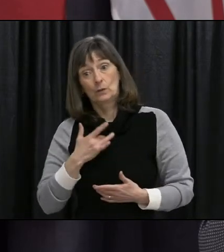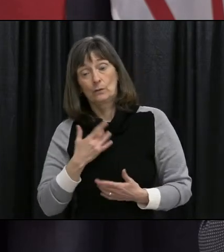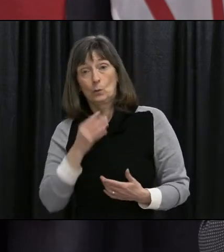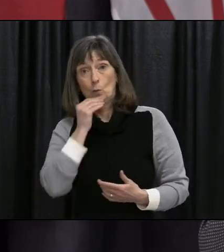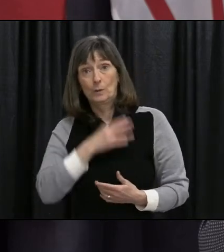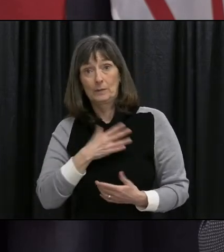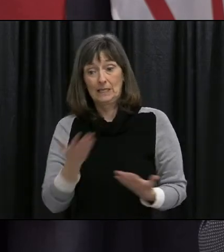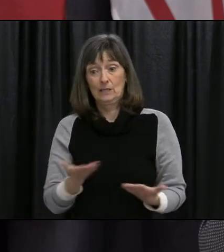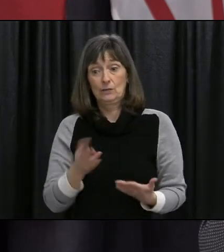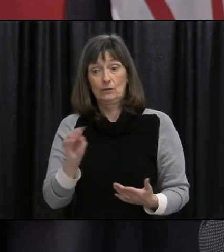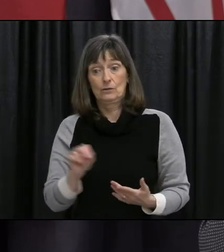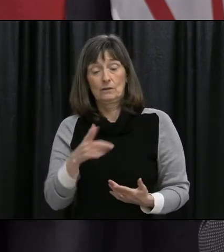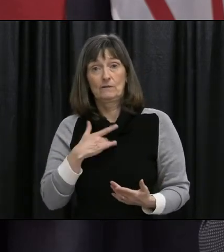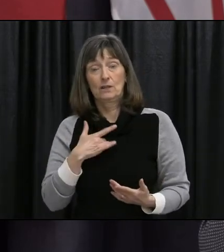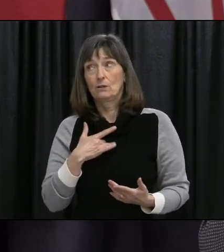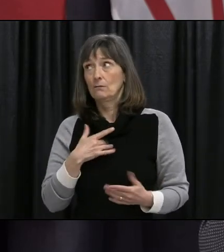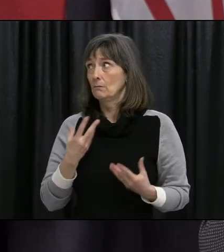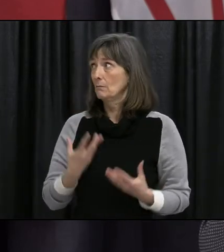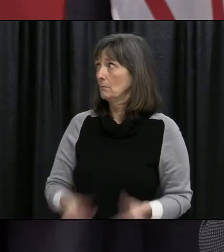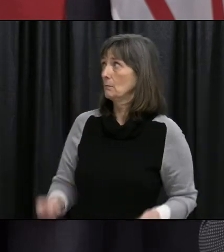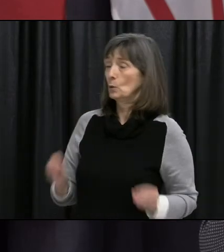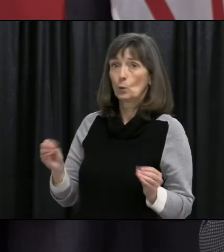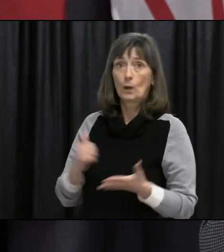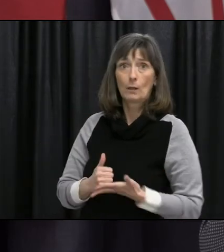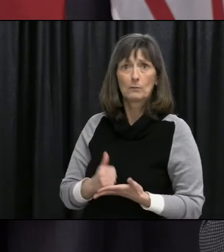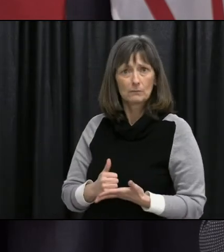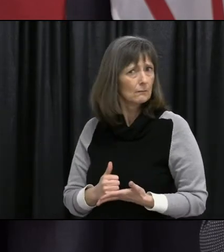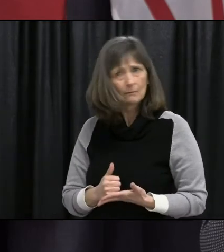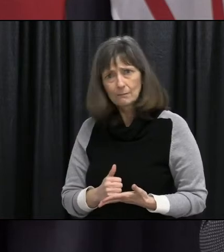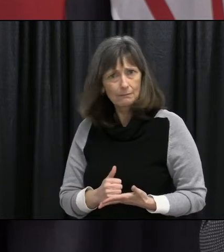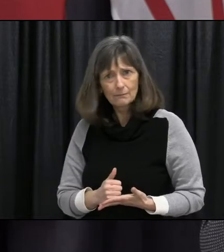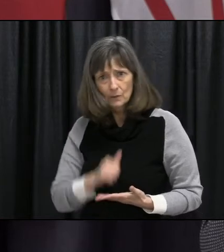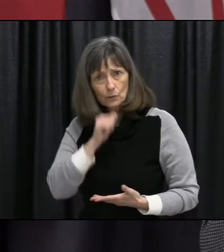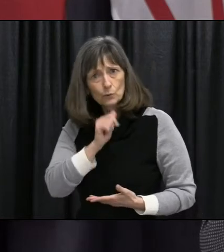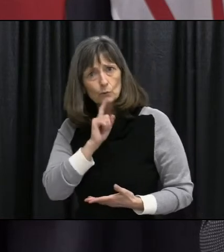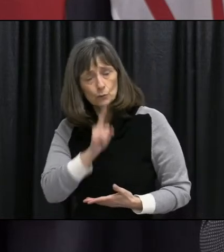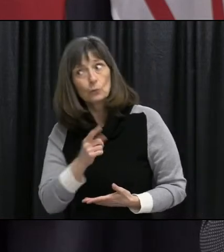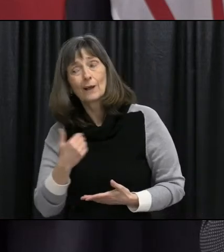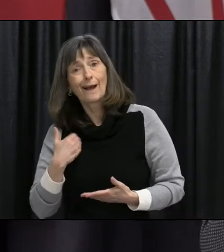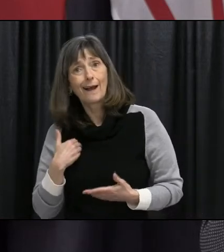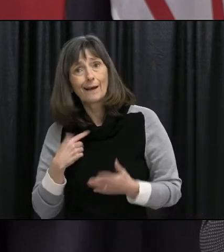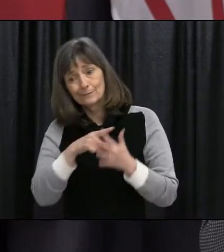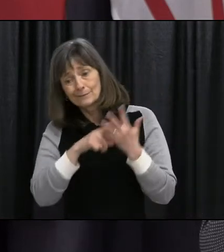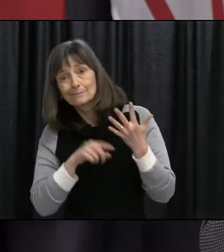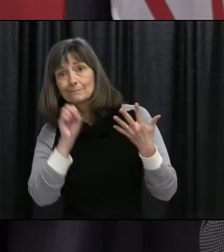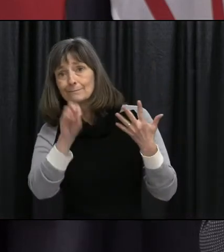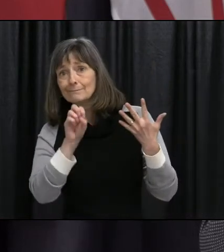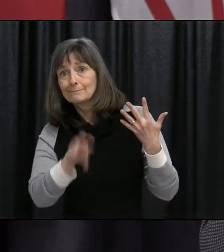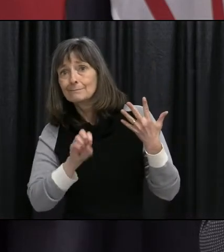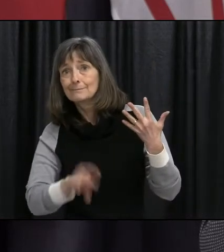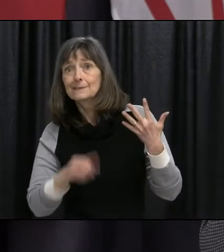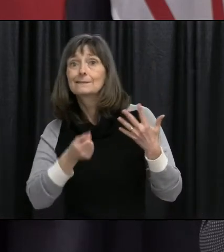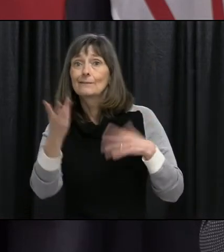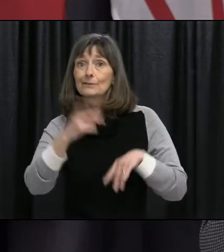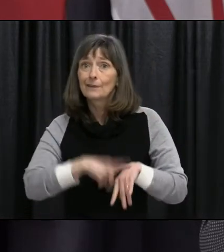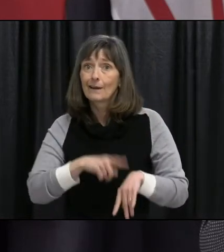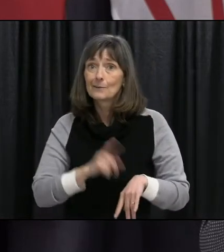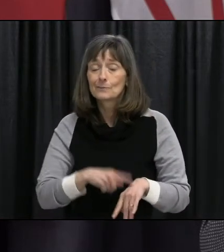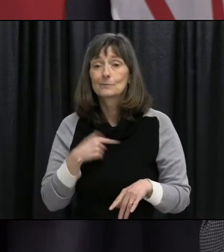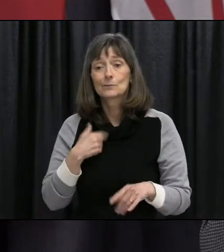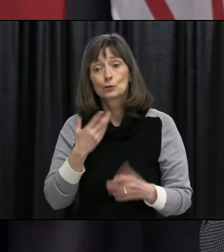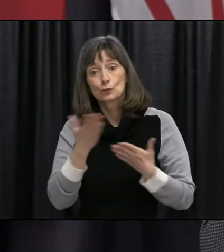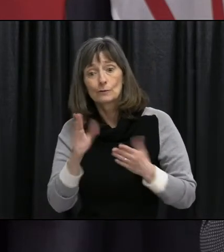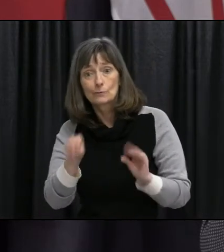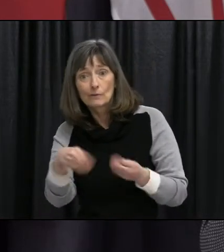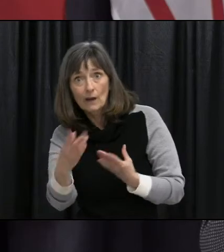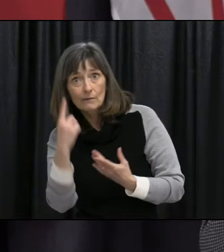help available to them. There is services available to them. We've clearly outlined them, through these panel